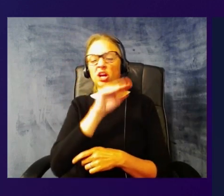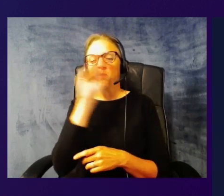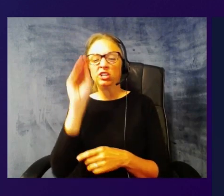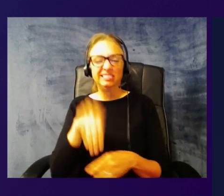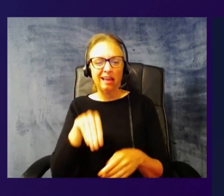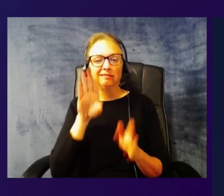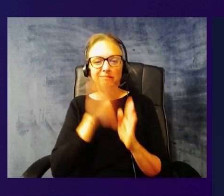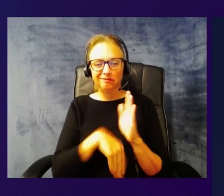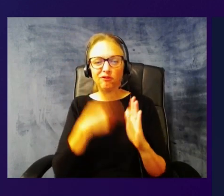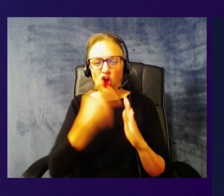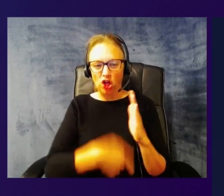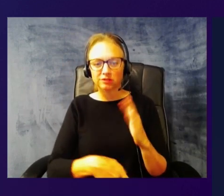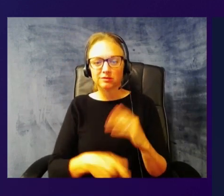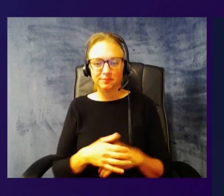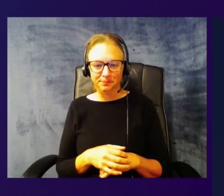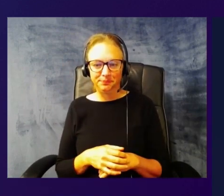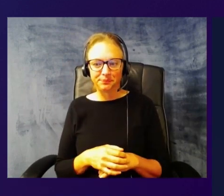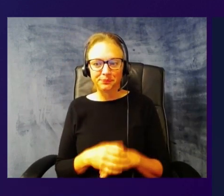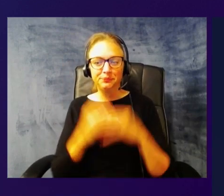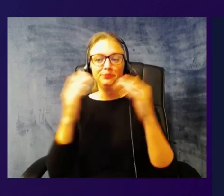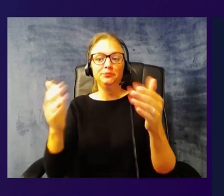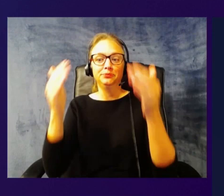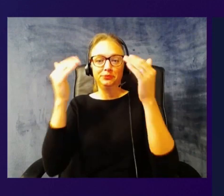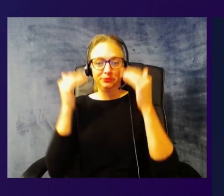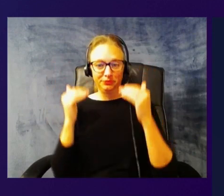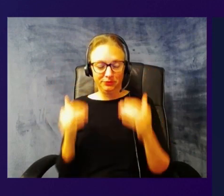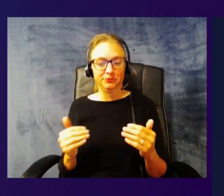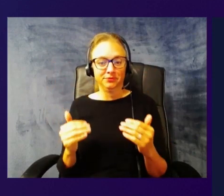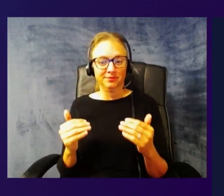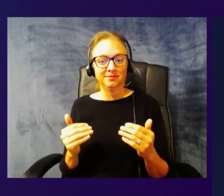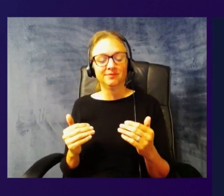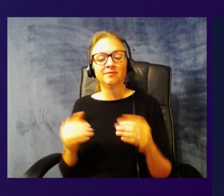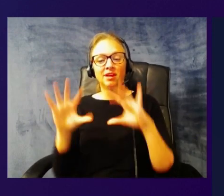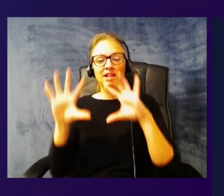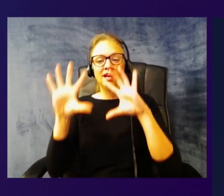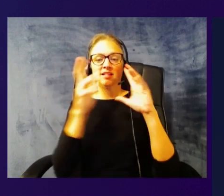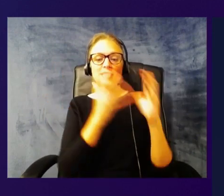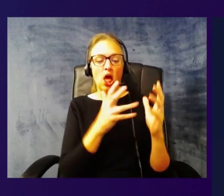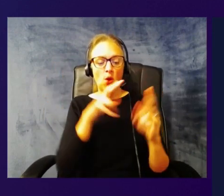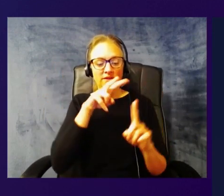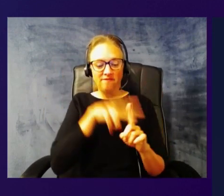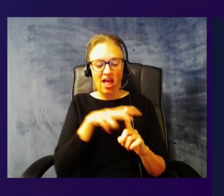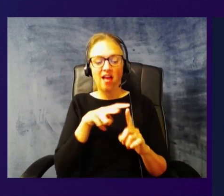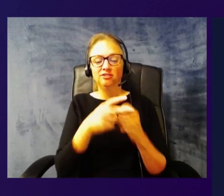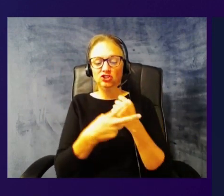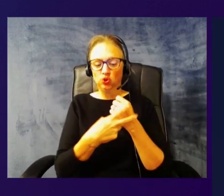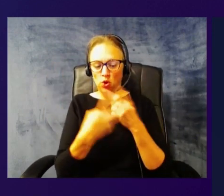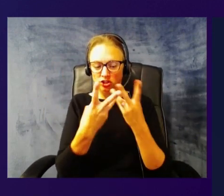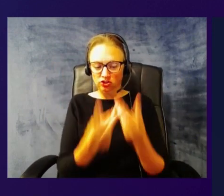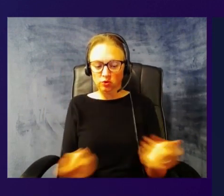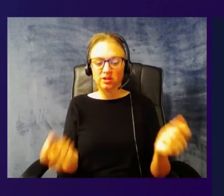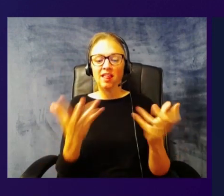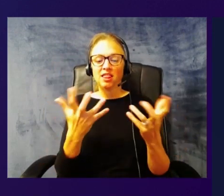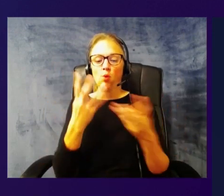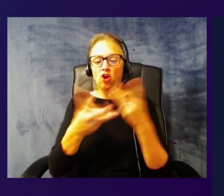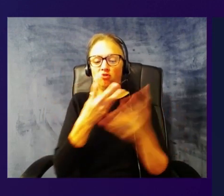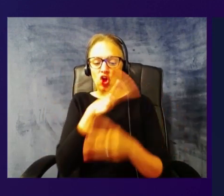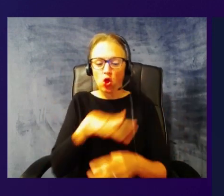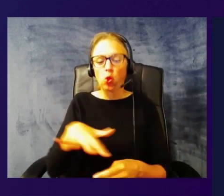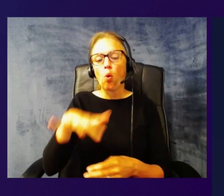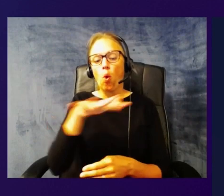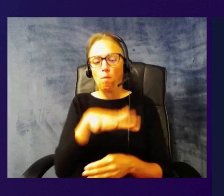IESA needed a cloud file storage solution that would enable their global teams to collaborate and